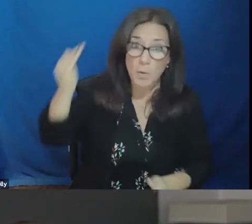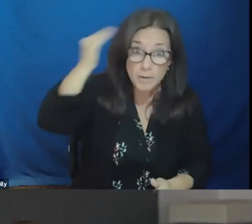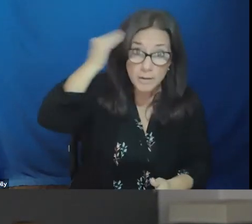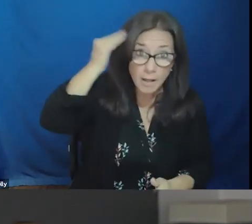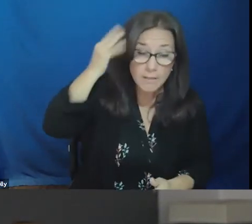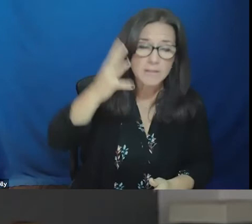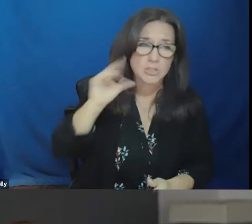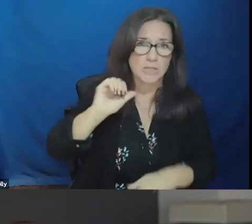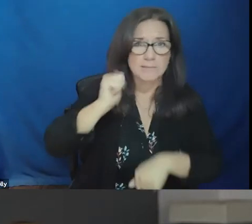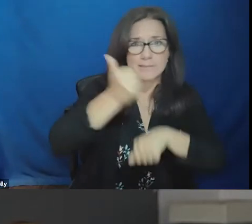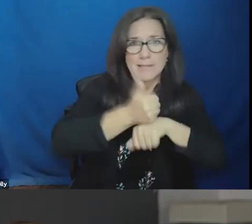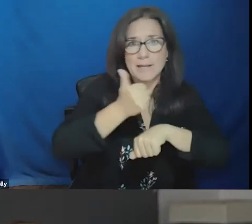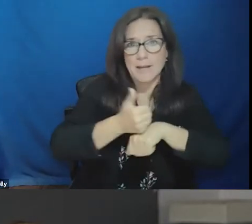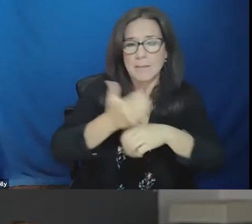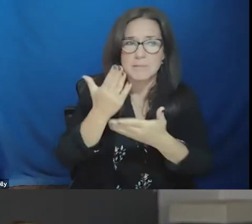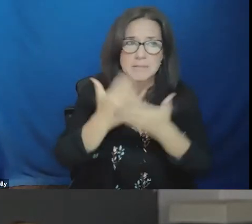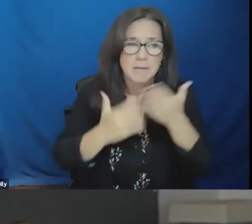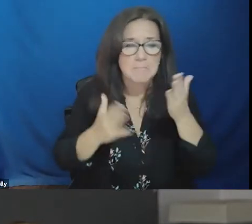that.